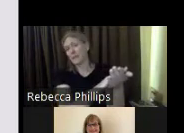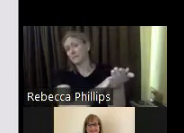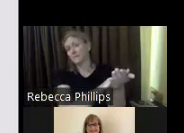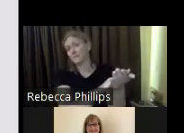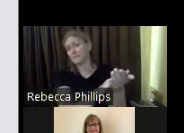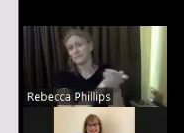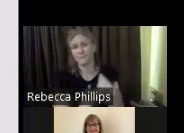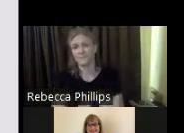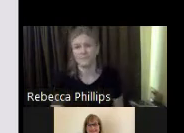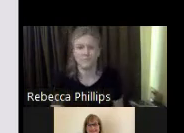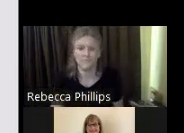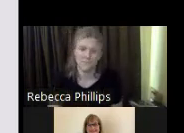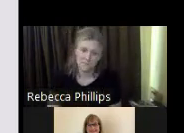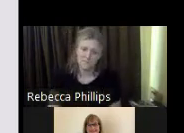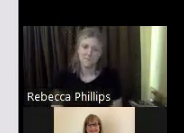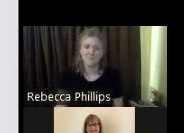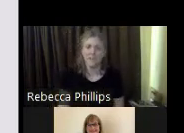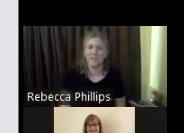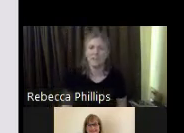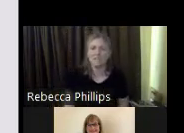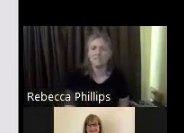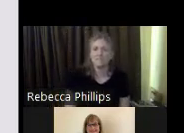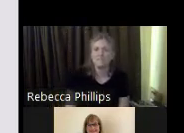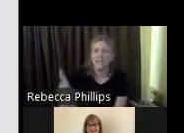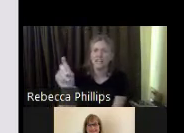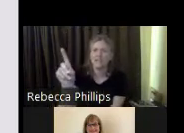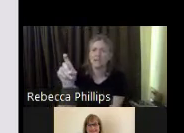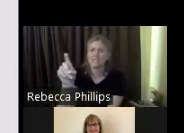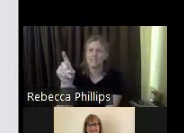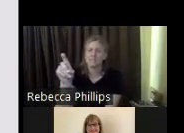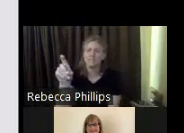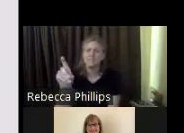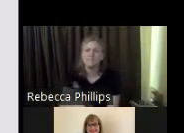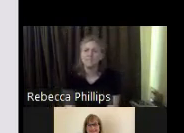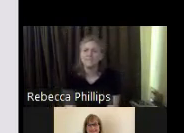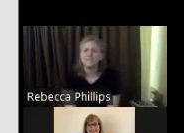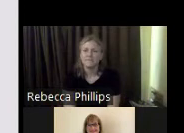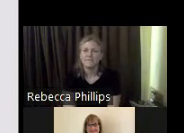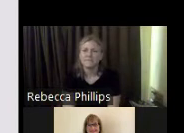that's bad. Got it. Okay. Any other questions?